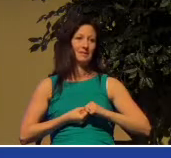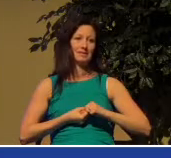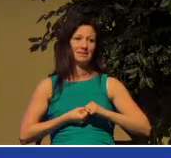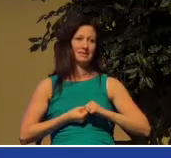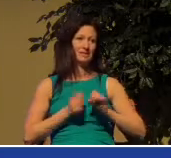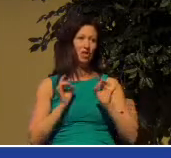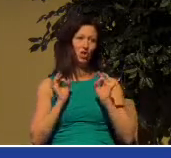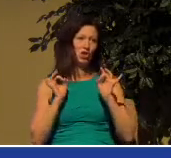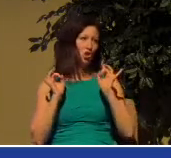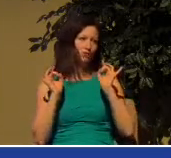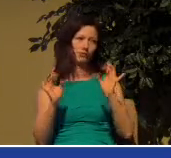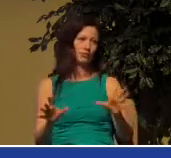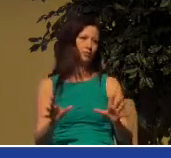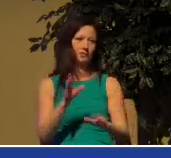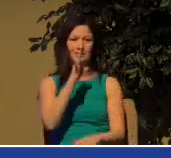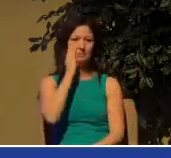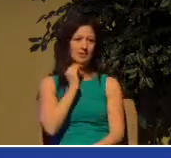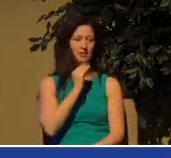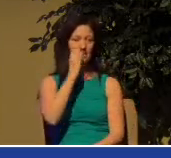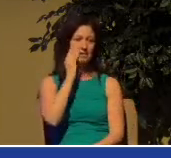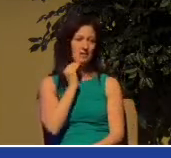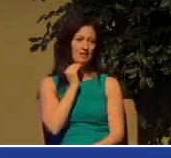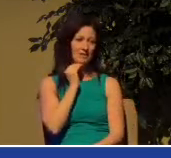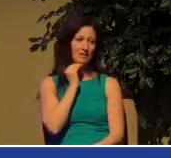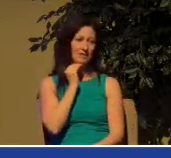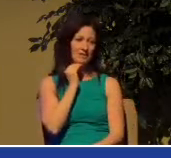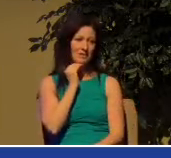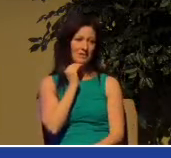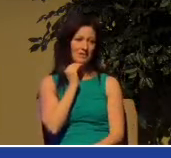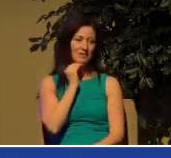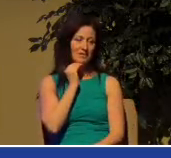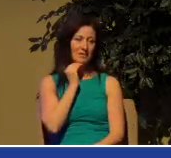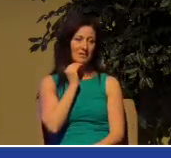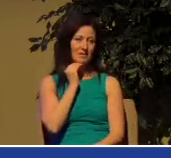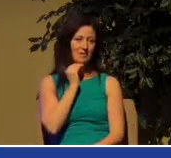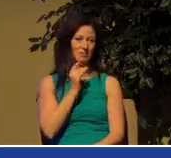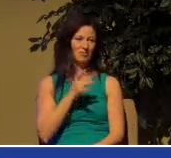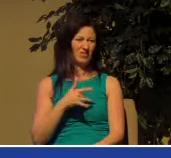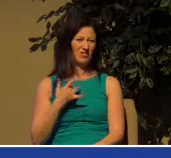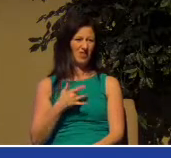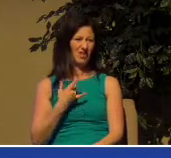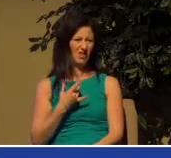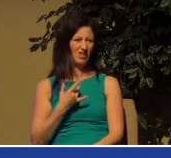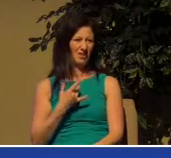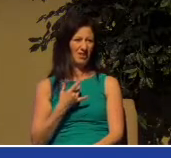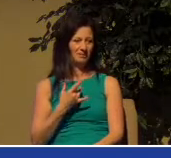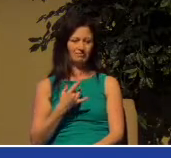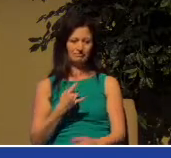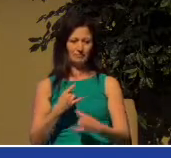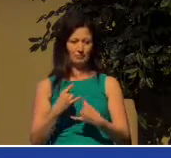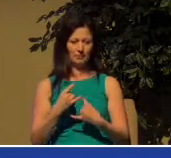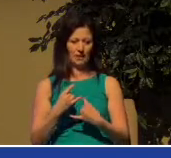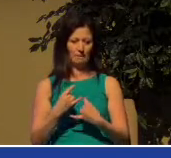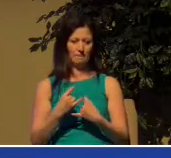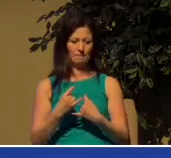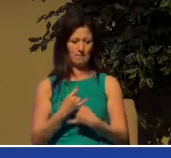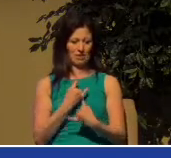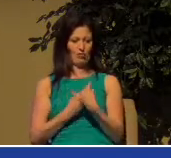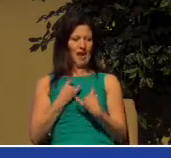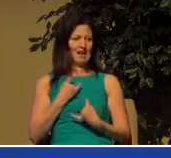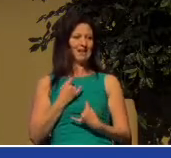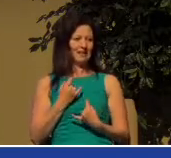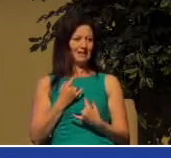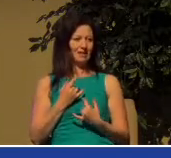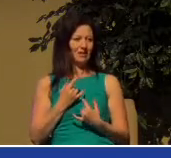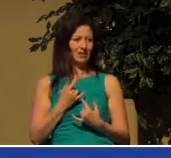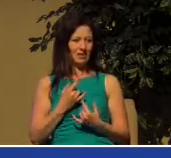ever experienced in life. Those are the places where you feel betrayed, and once you feel betrayed, love and adoration